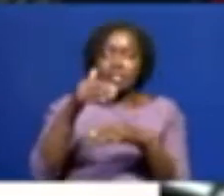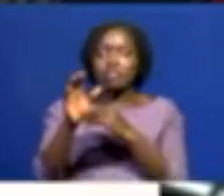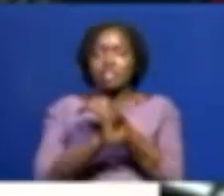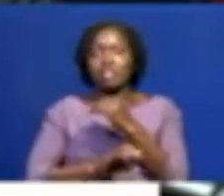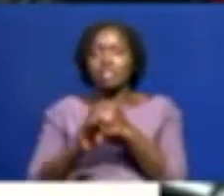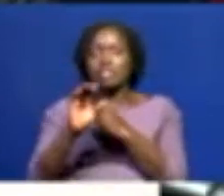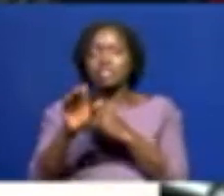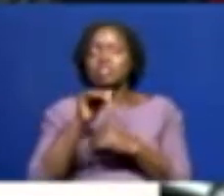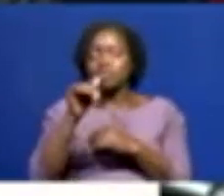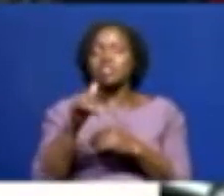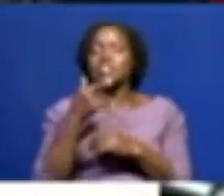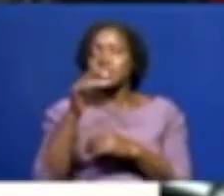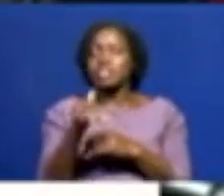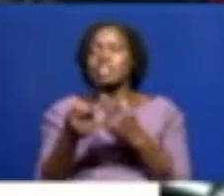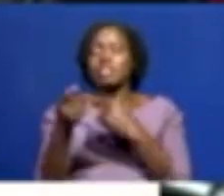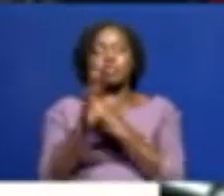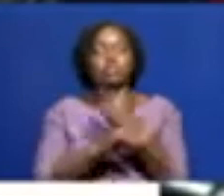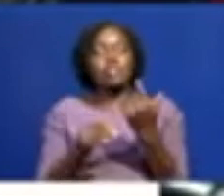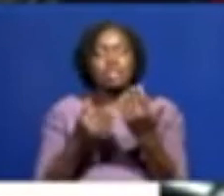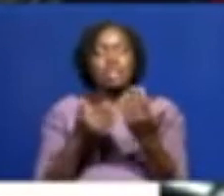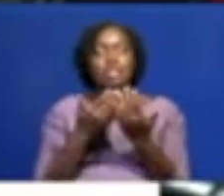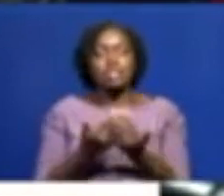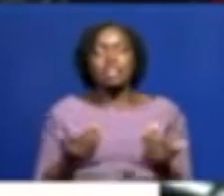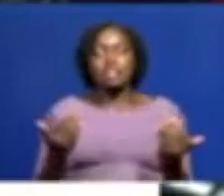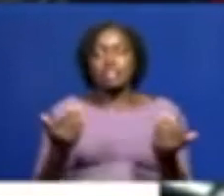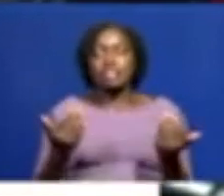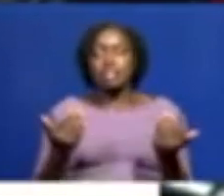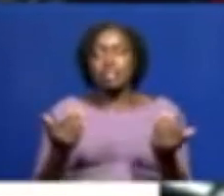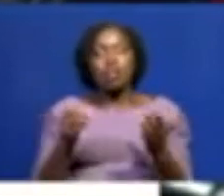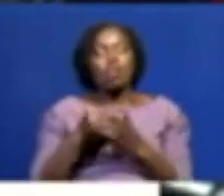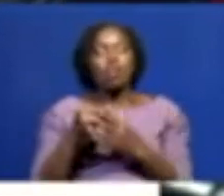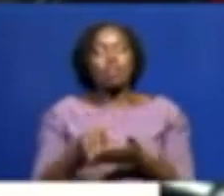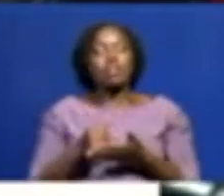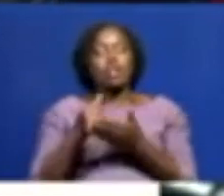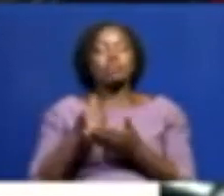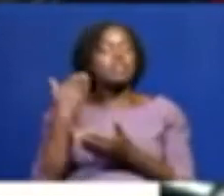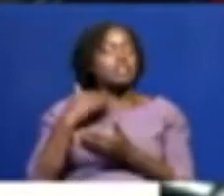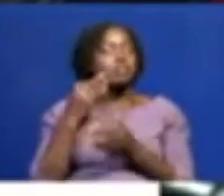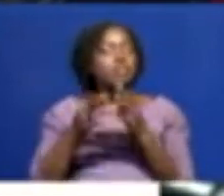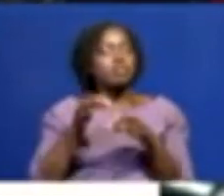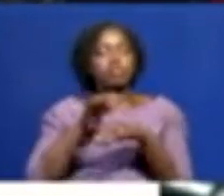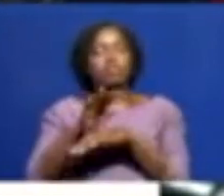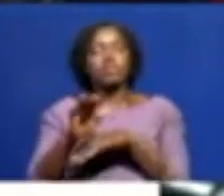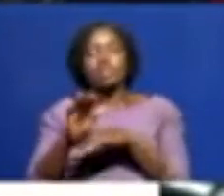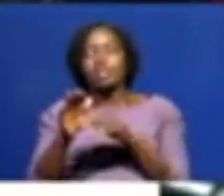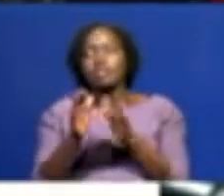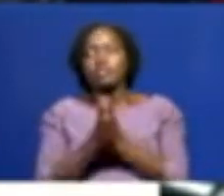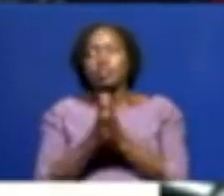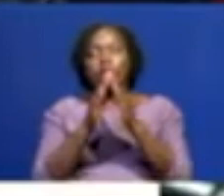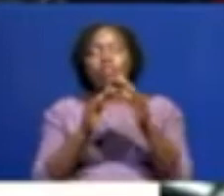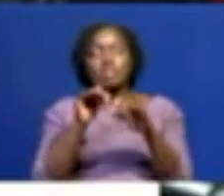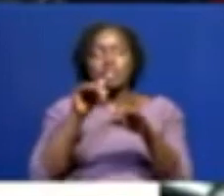not necessarily infer that he had come to steal the subject children or abet crime. So that even if he went to his house upon coming in the